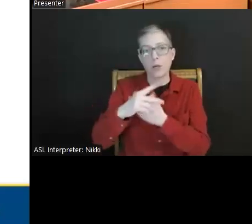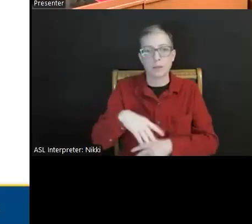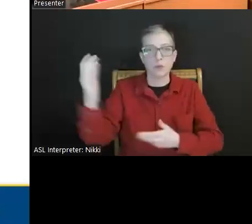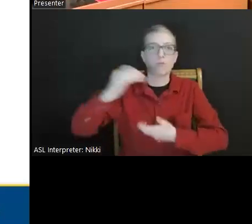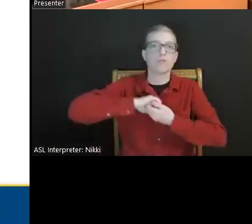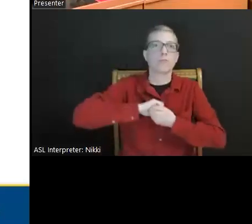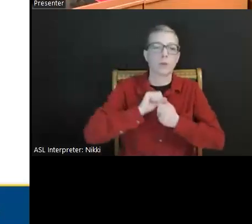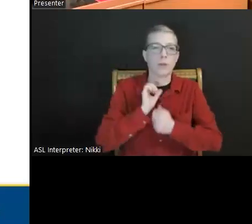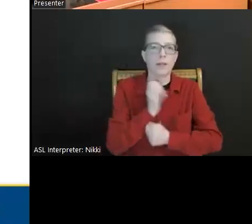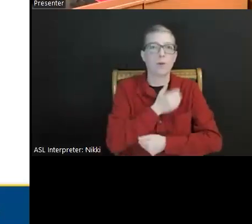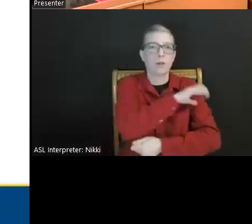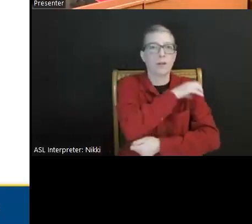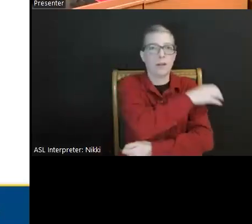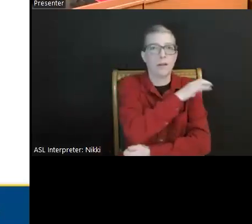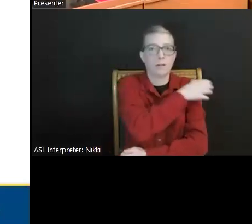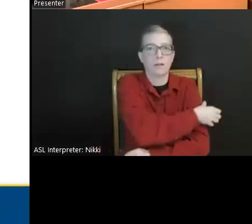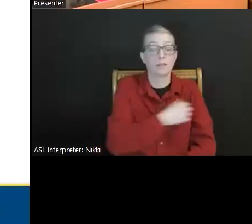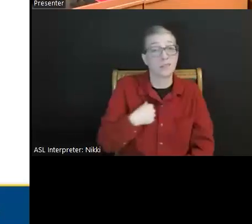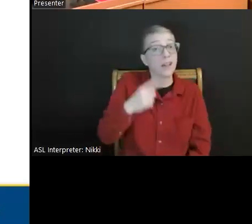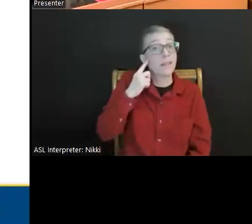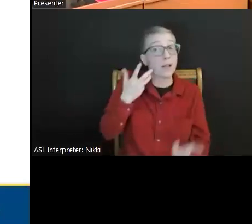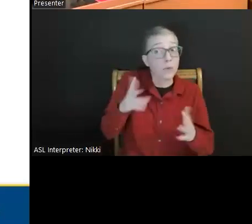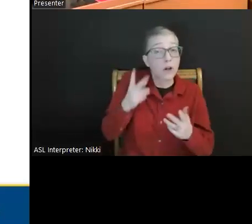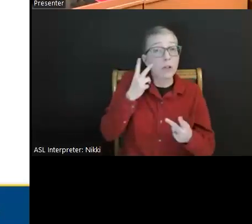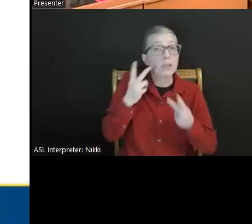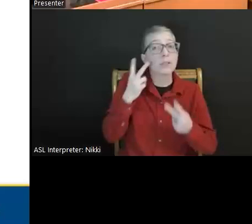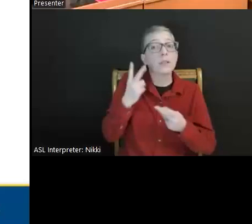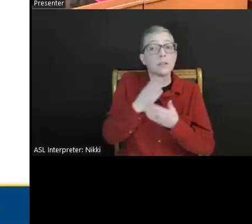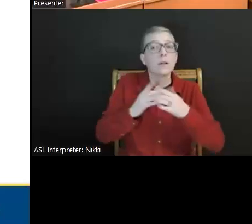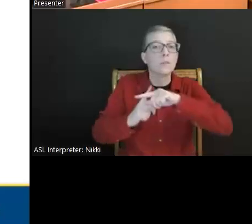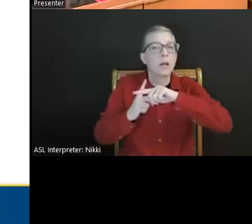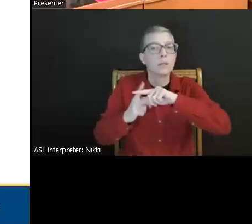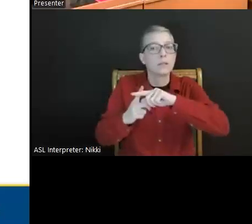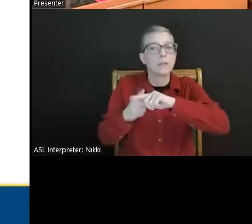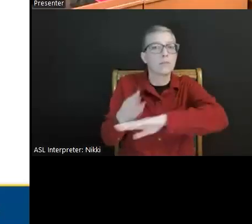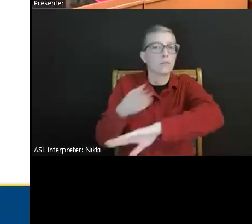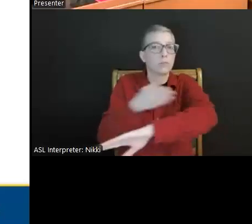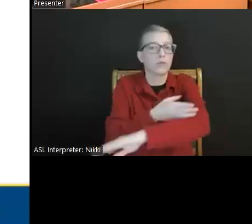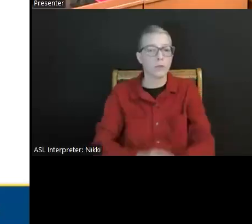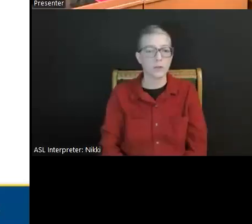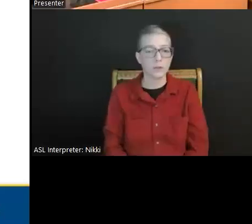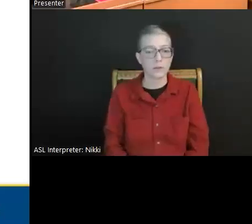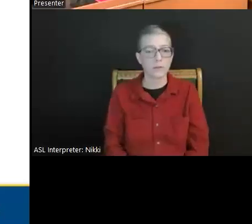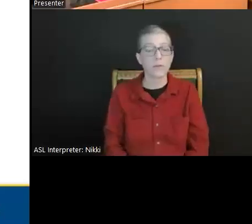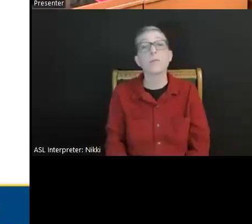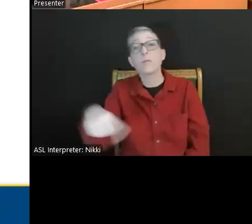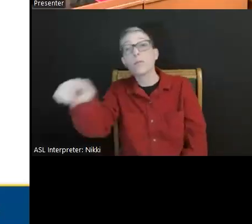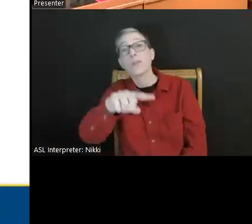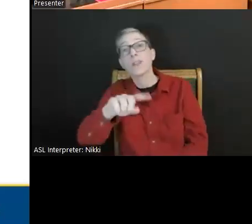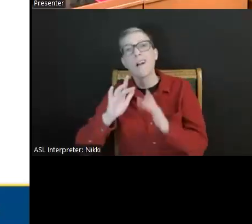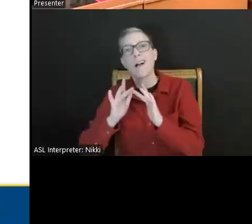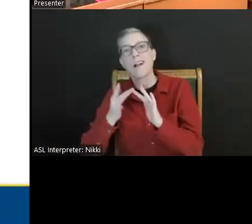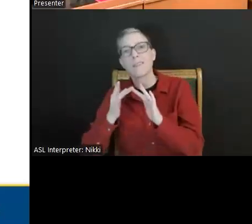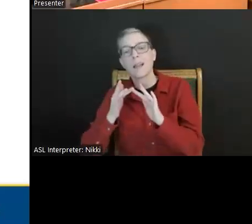some impact on this concern and these challenges. Just a reminder for those of you online, if you have questions, put them